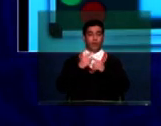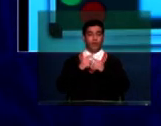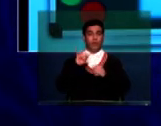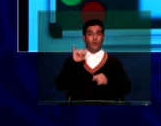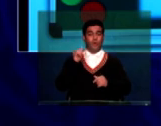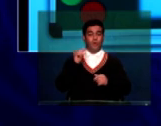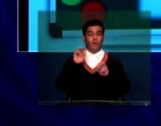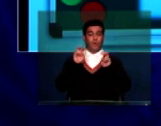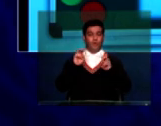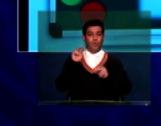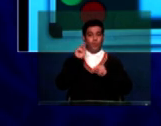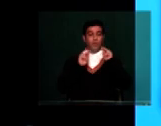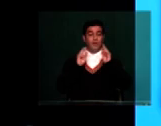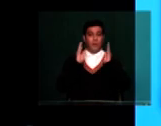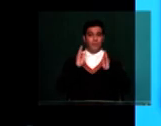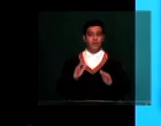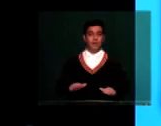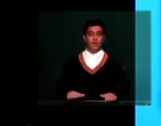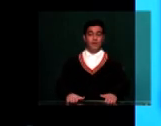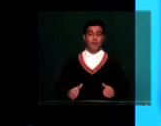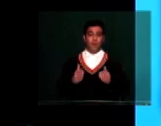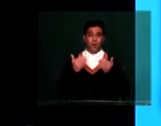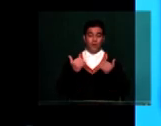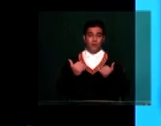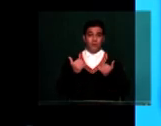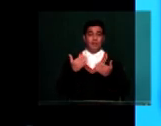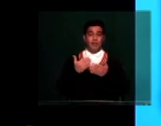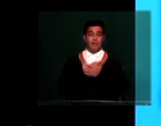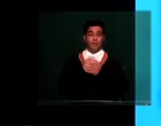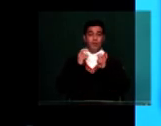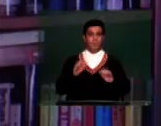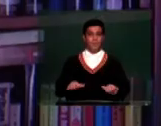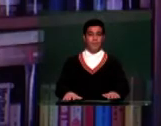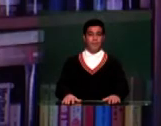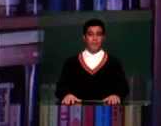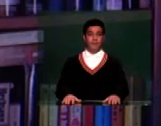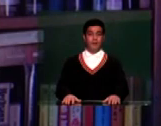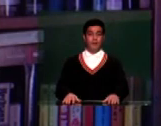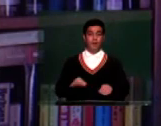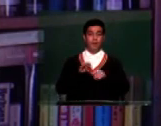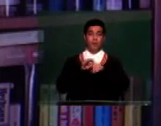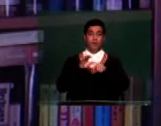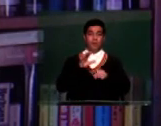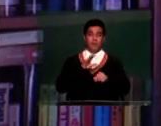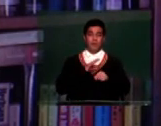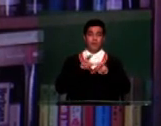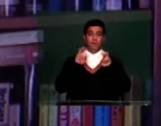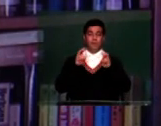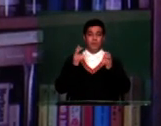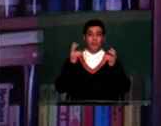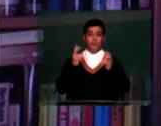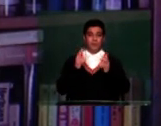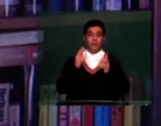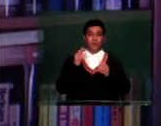ko'paytirish mavzusini o'rganamiz. Keling, yangi mavzuni boshlashdan avval o'tilgan mavzudagi kerakli